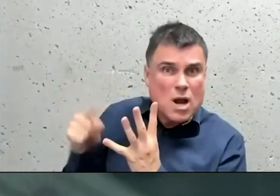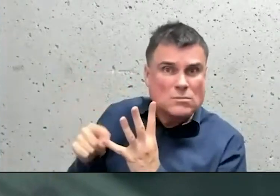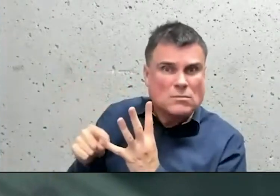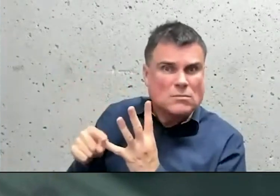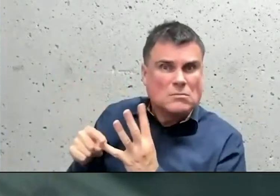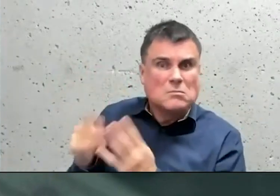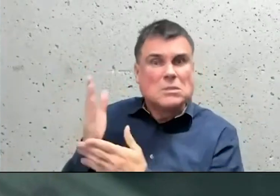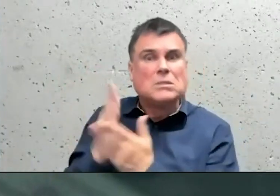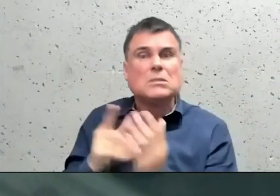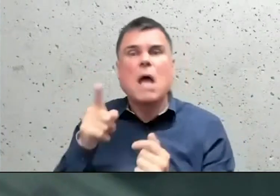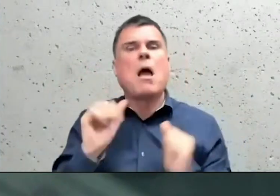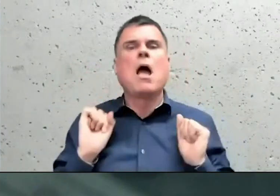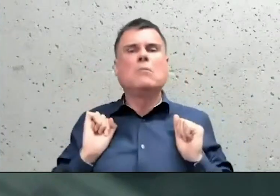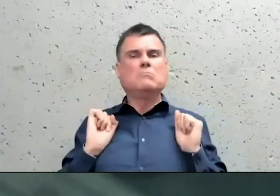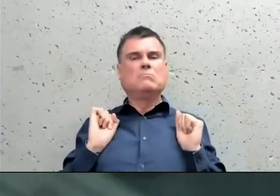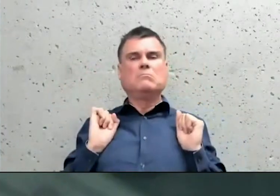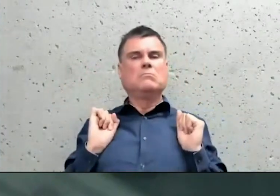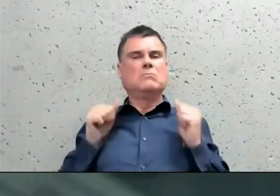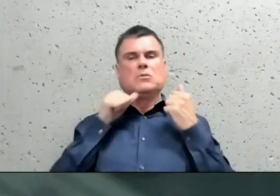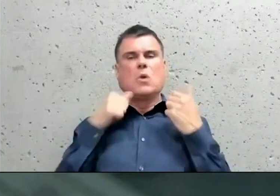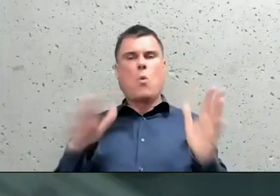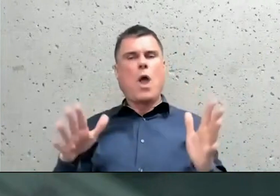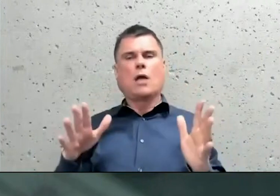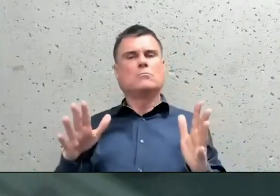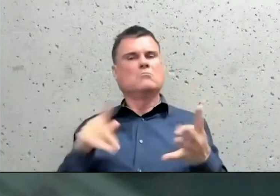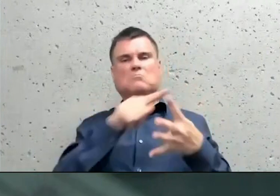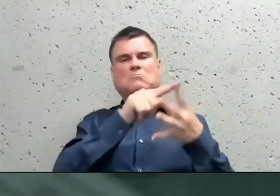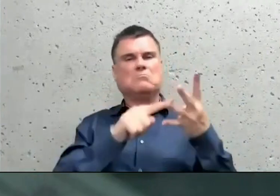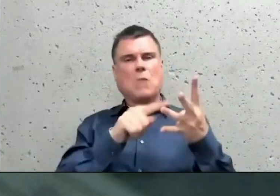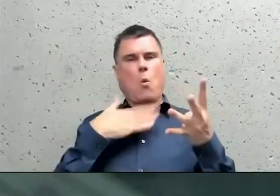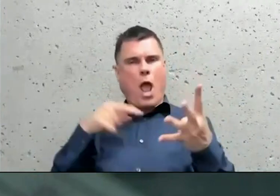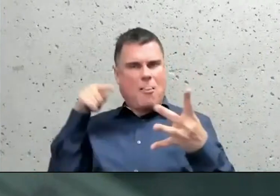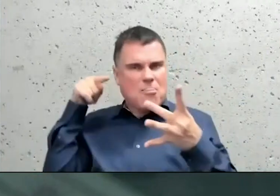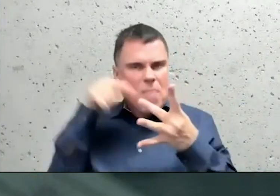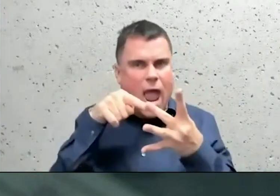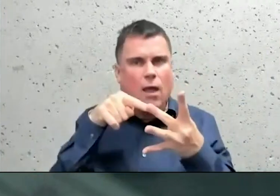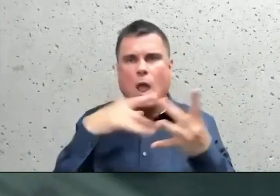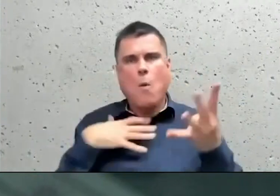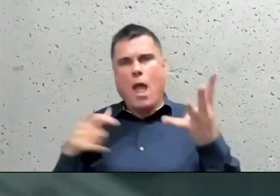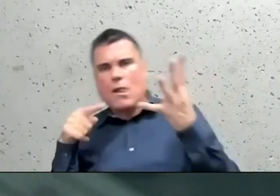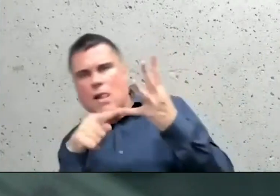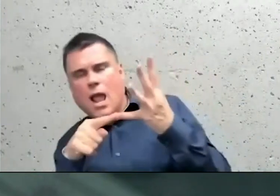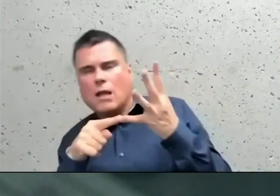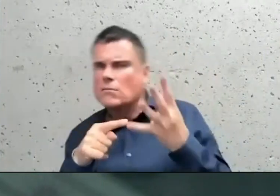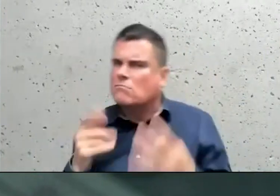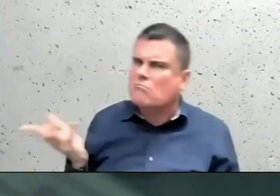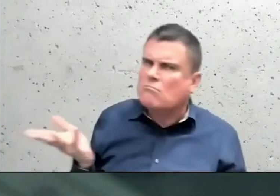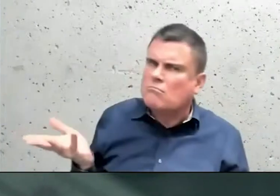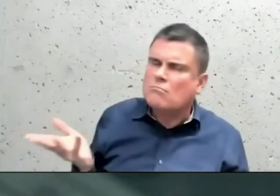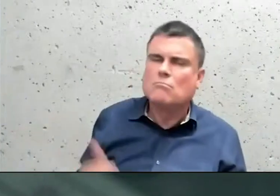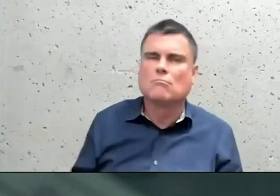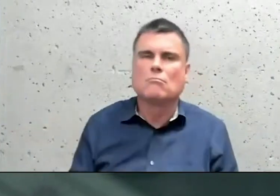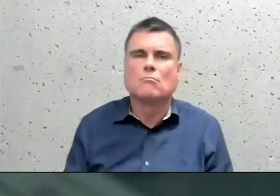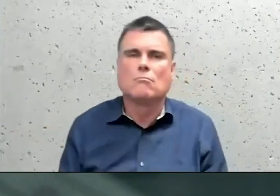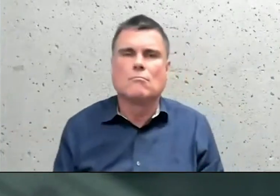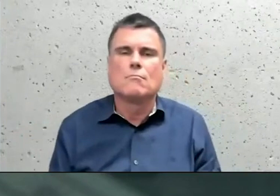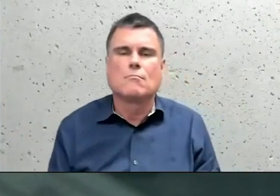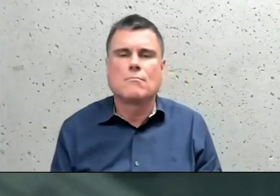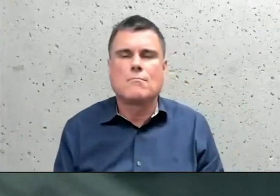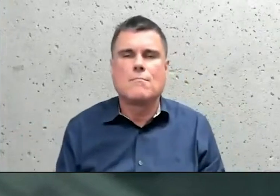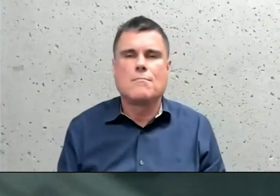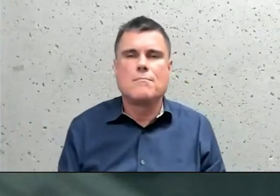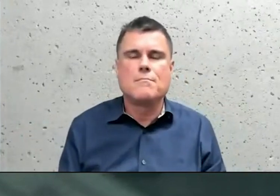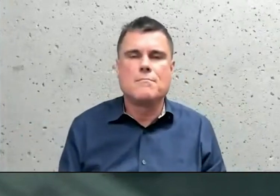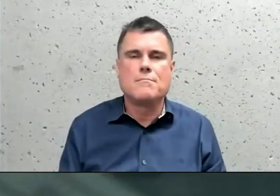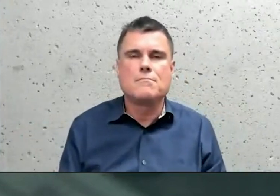this particular vaccine, and people in the general public as well, and why? Yeah, good question. And yes, the Johnson & Johnson, or